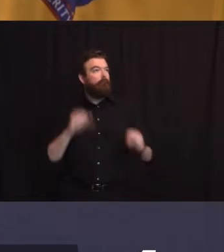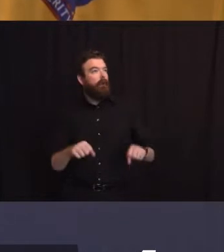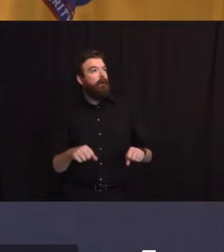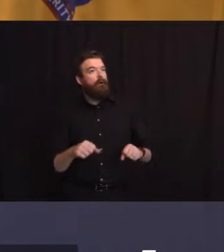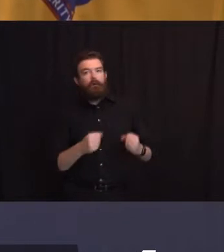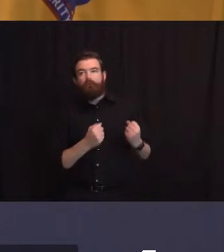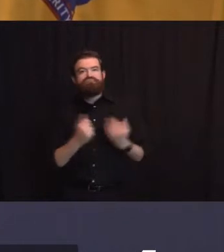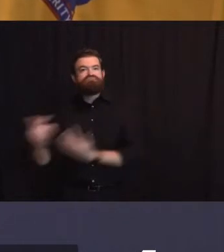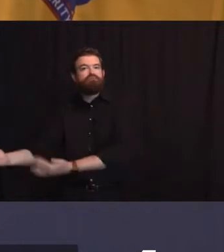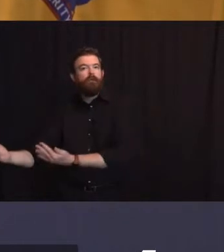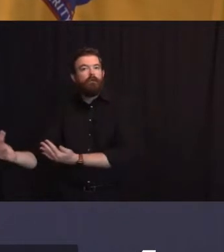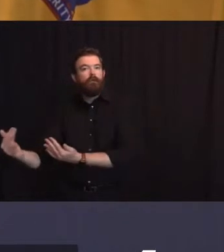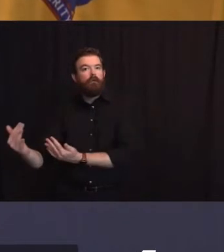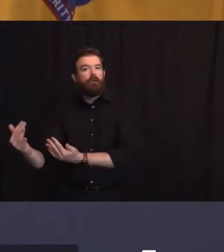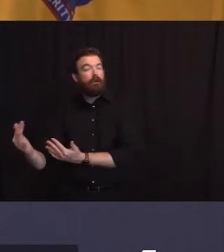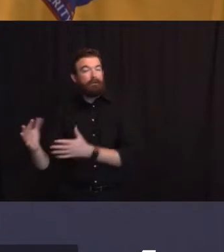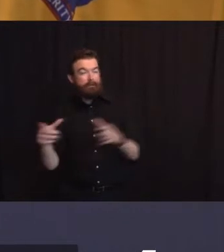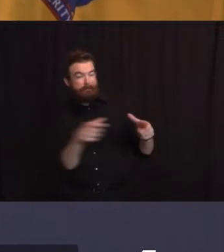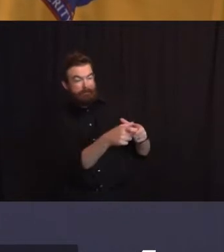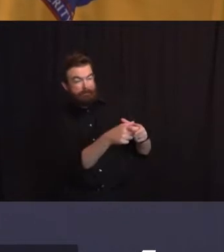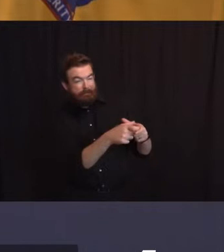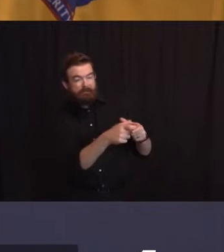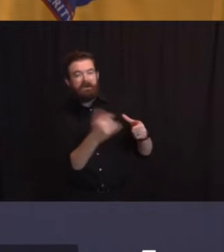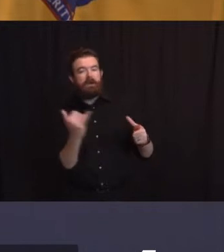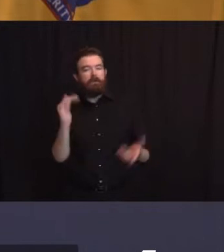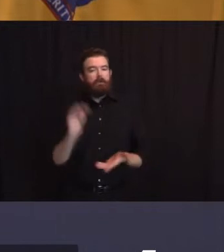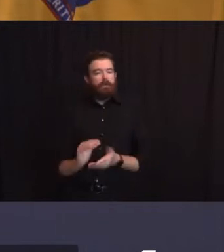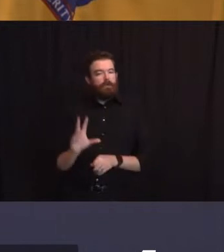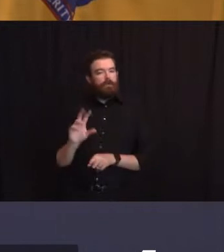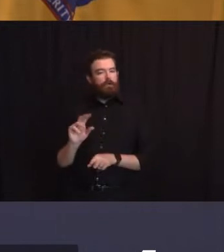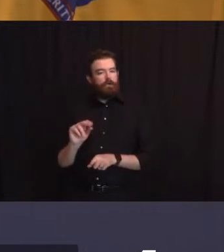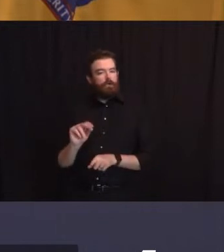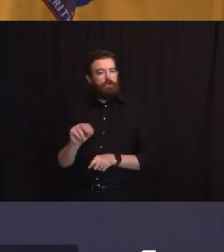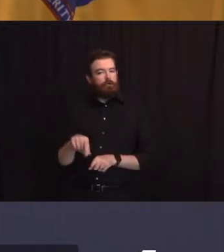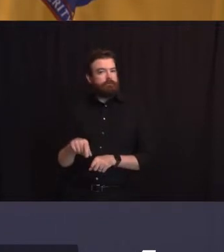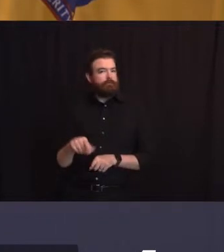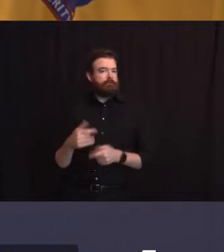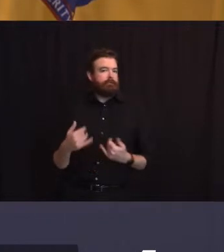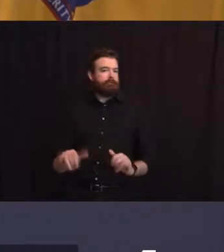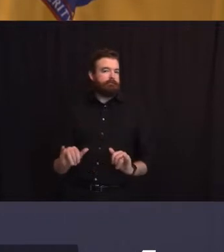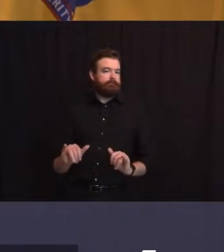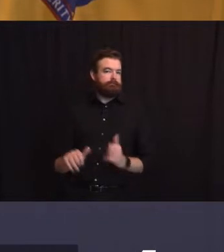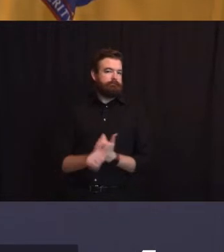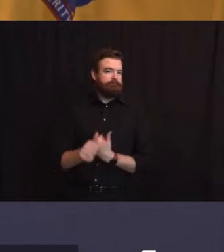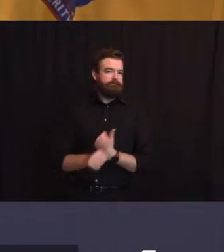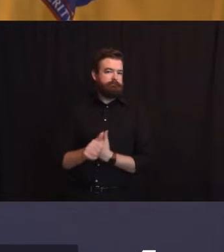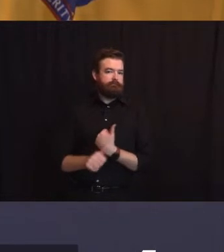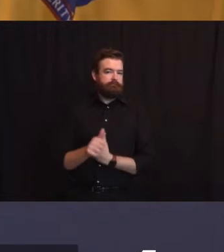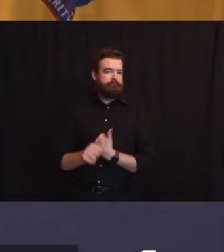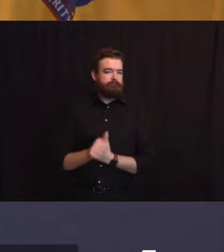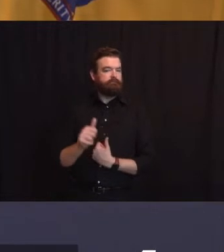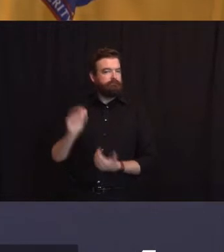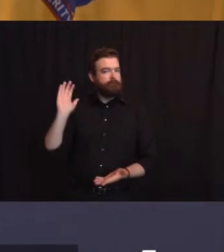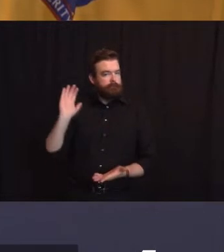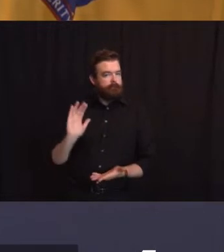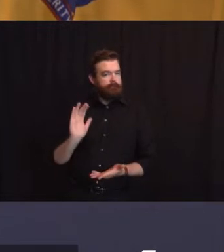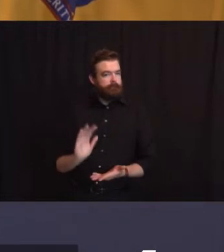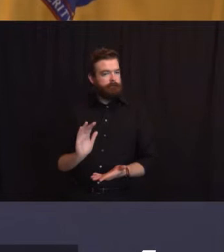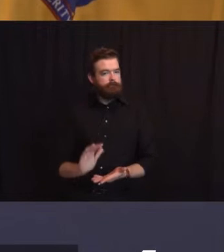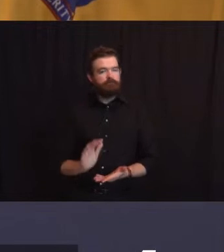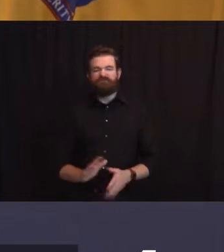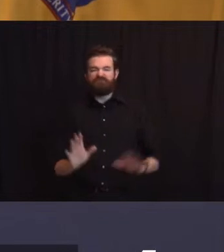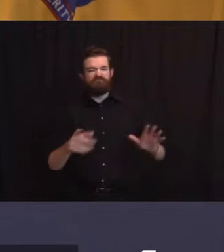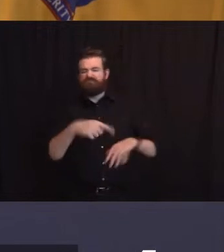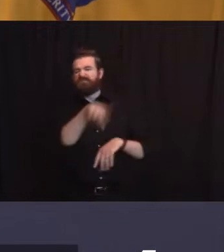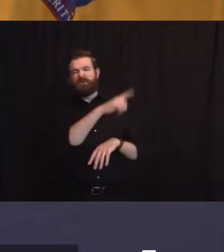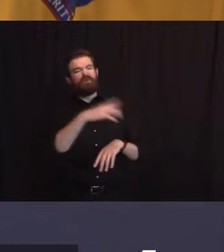prayers. Again, they're doing, they know what they're doing because sadly they've had to deal with this before. So we'll start over